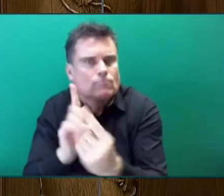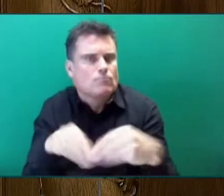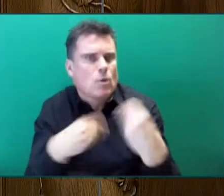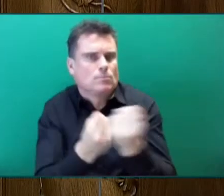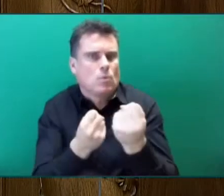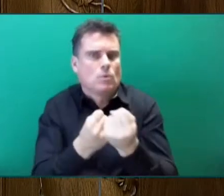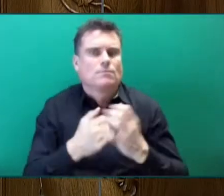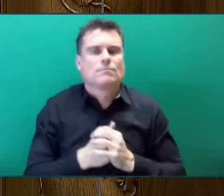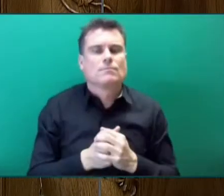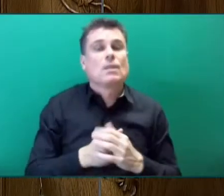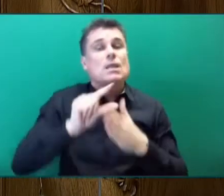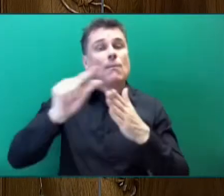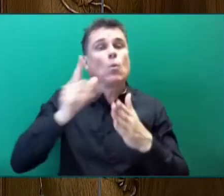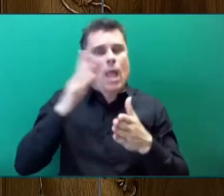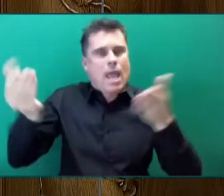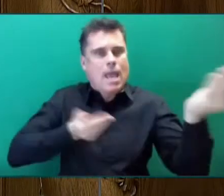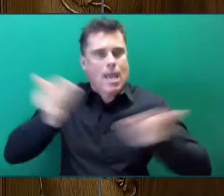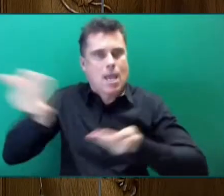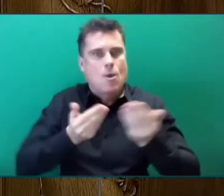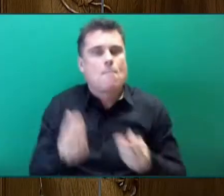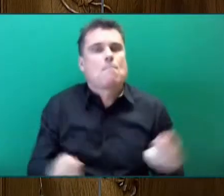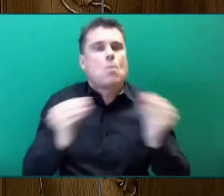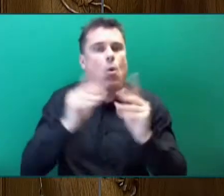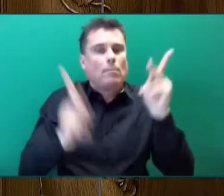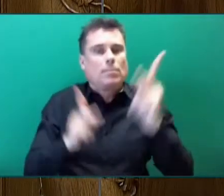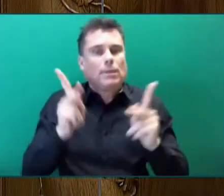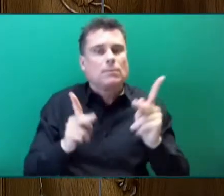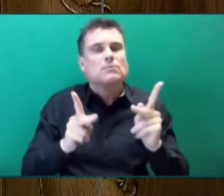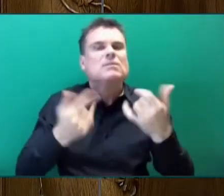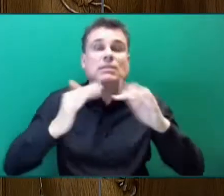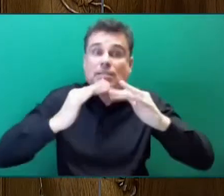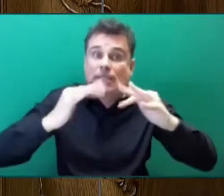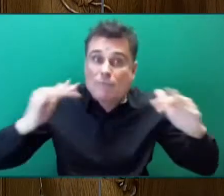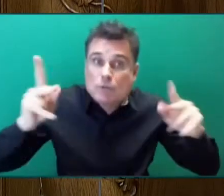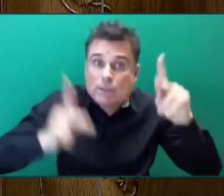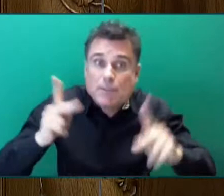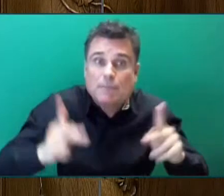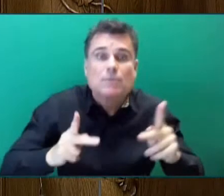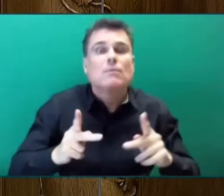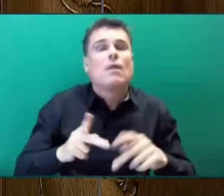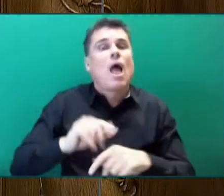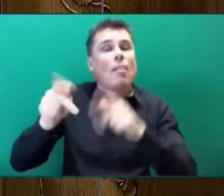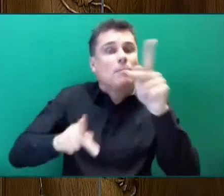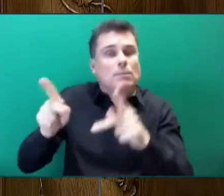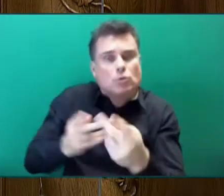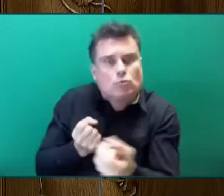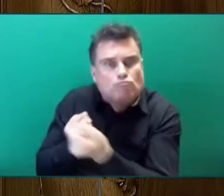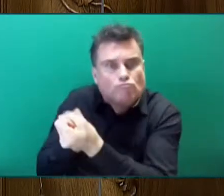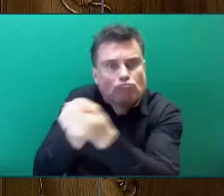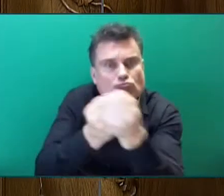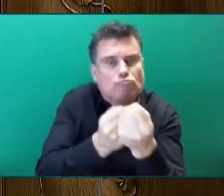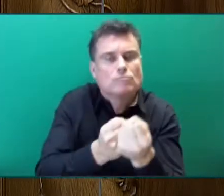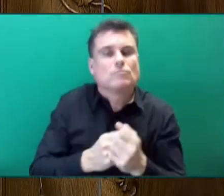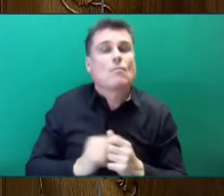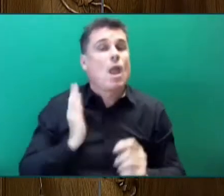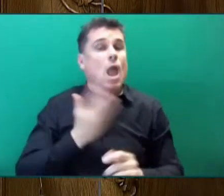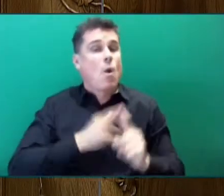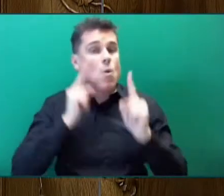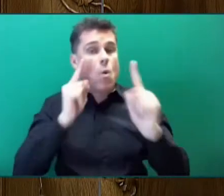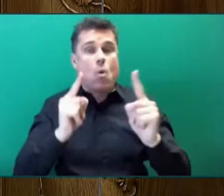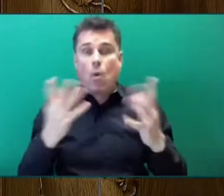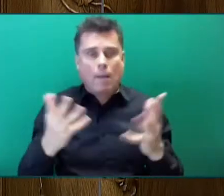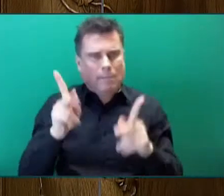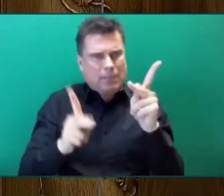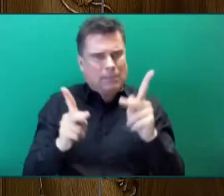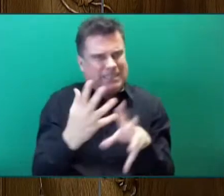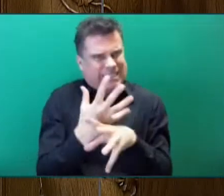Keeping seniors safe and allowing them to live with the dignity and independence they deserve are top priorities for your government.